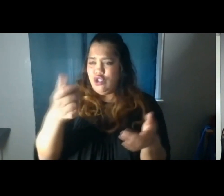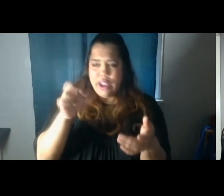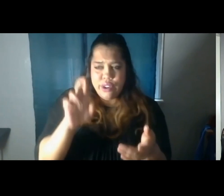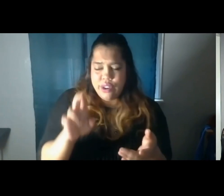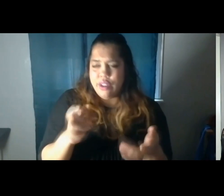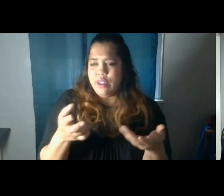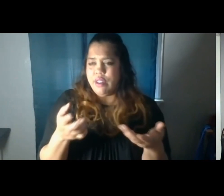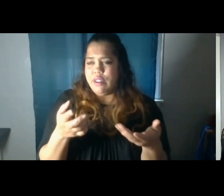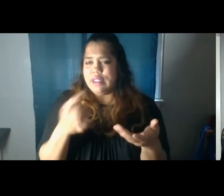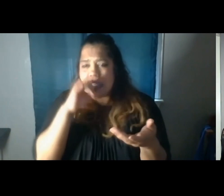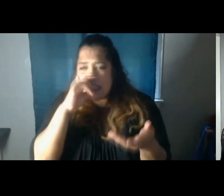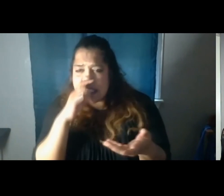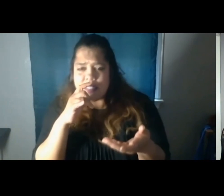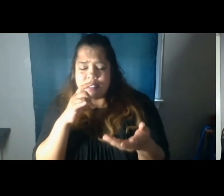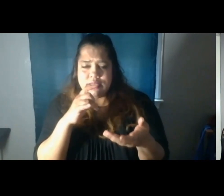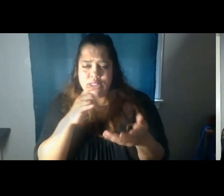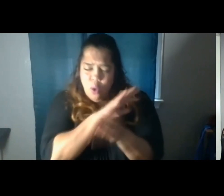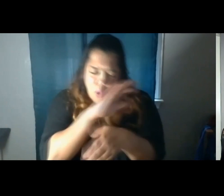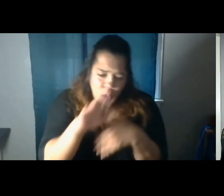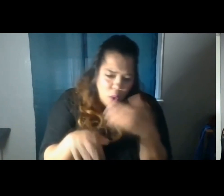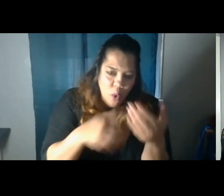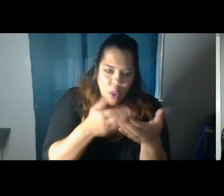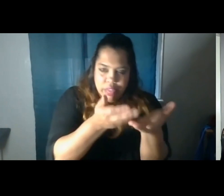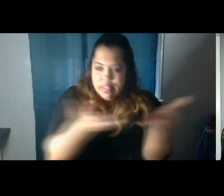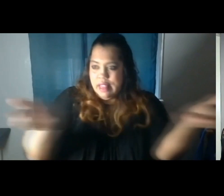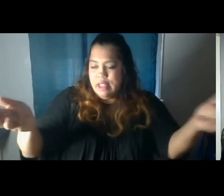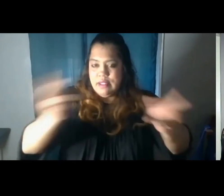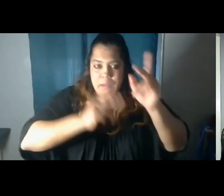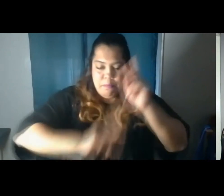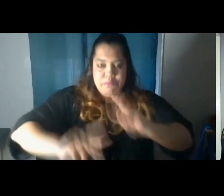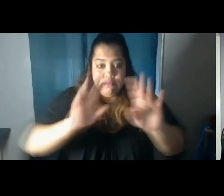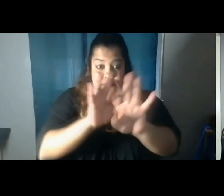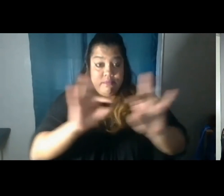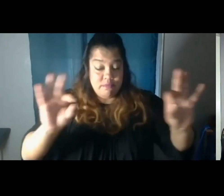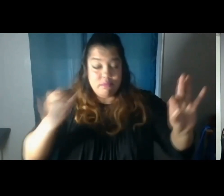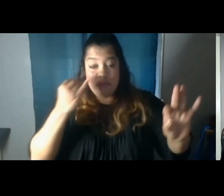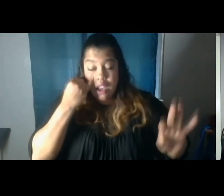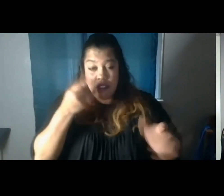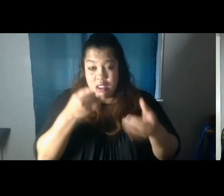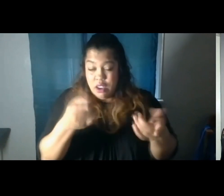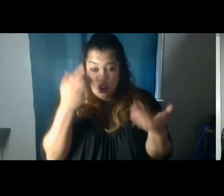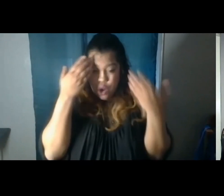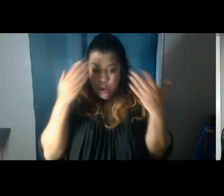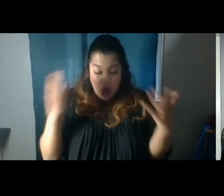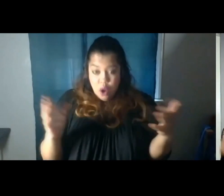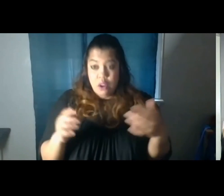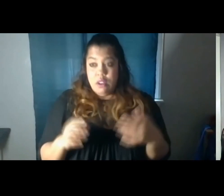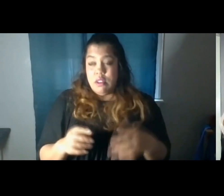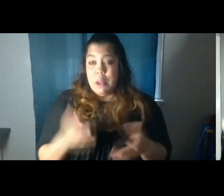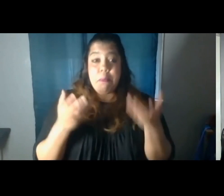everyone is free. And those who do not recognize or know it, those who are not currently experiencing